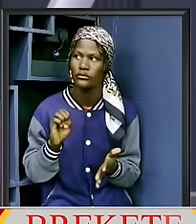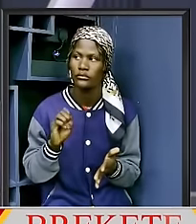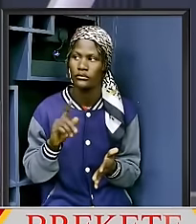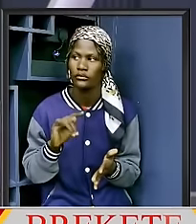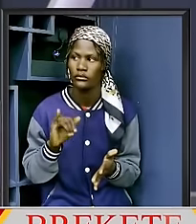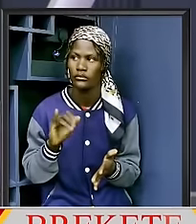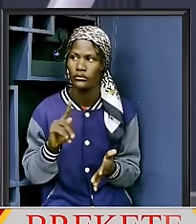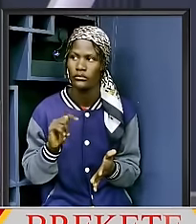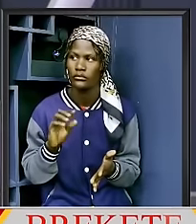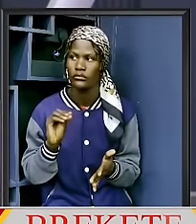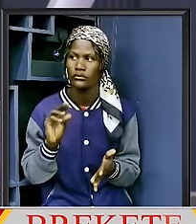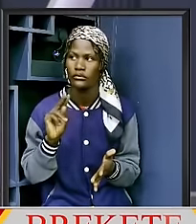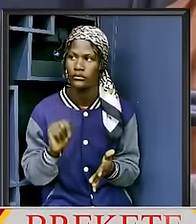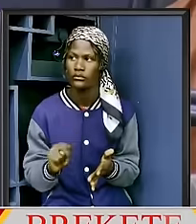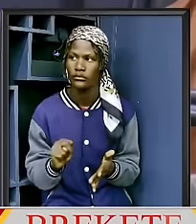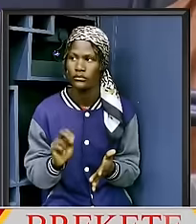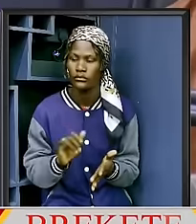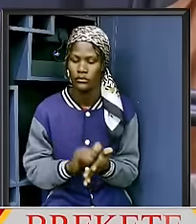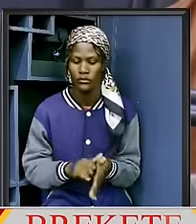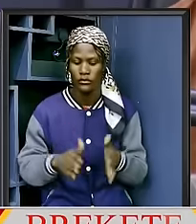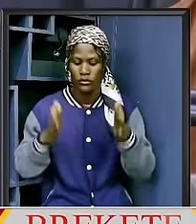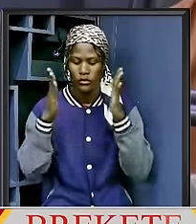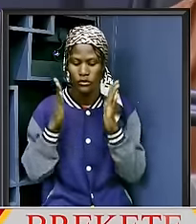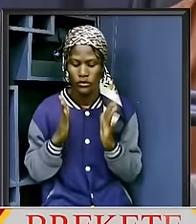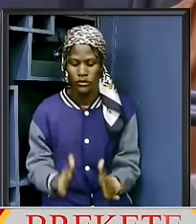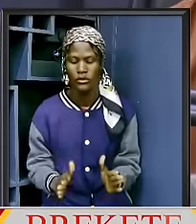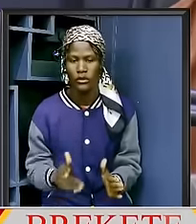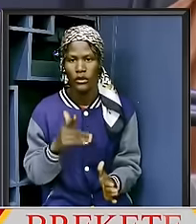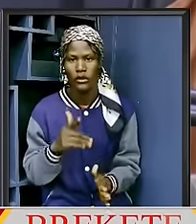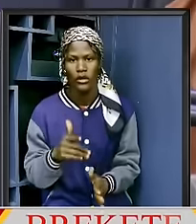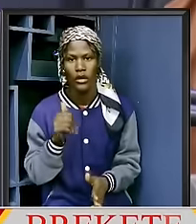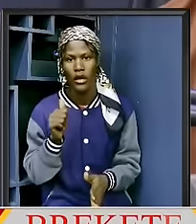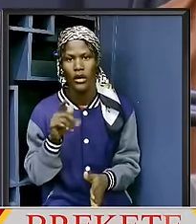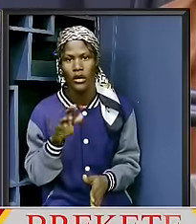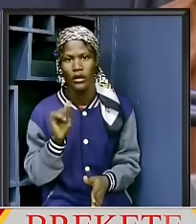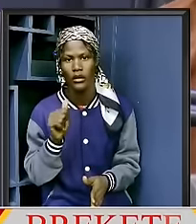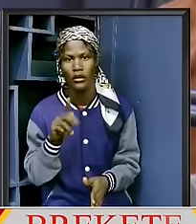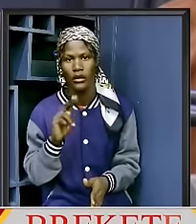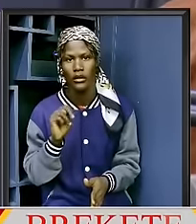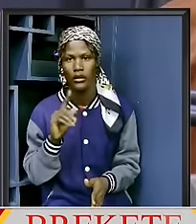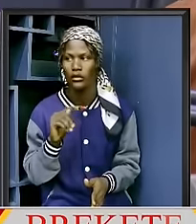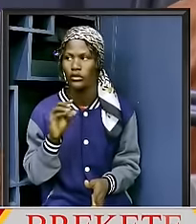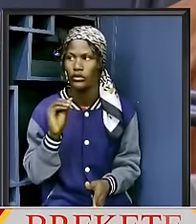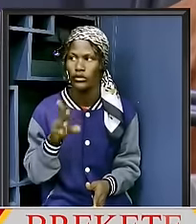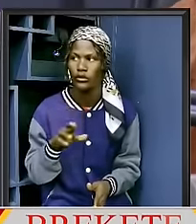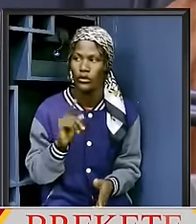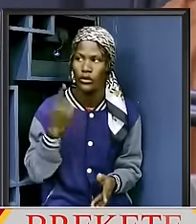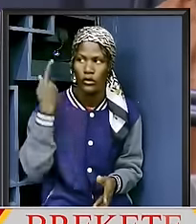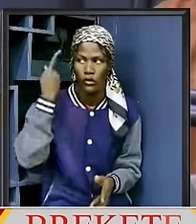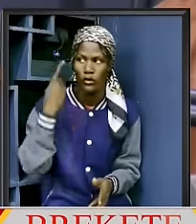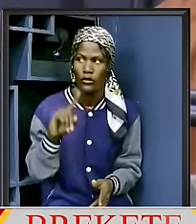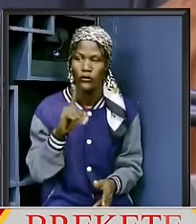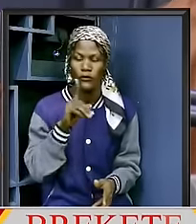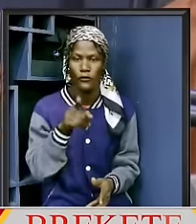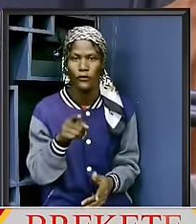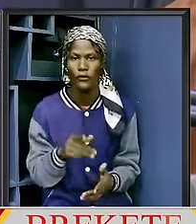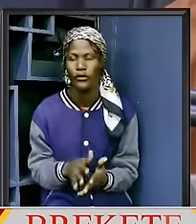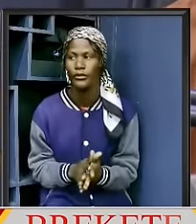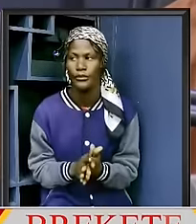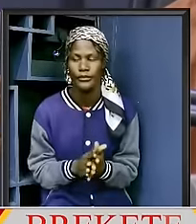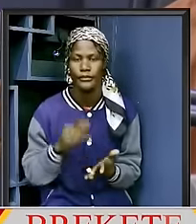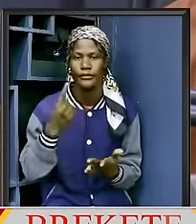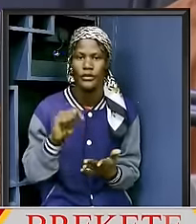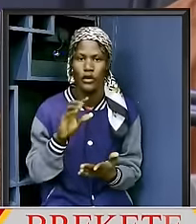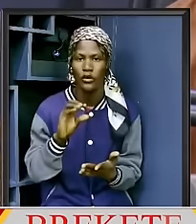that she stood as me. A guarantor for you. No, no. The narration, the content